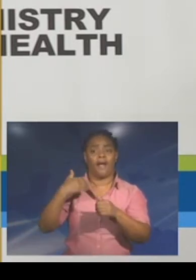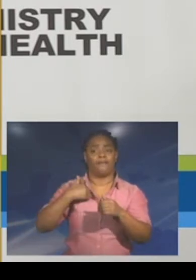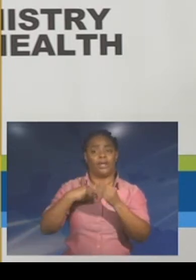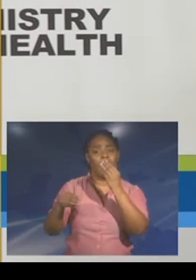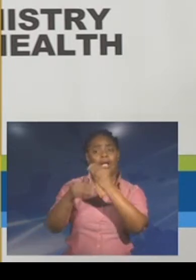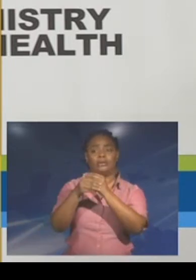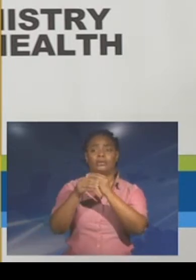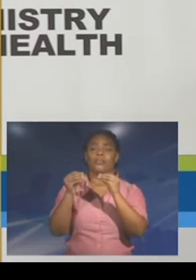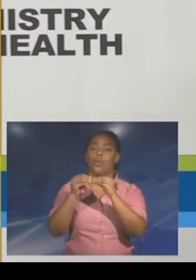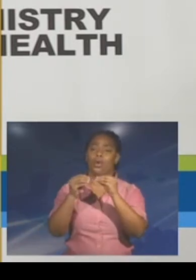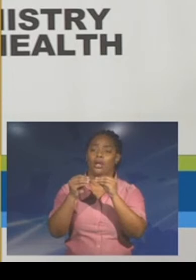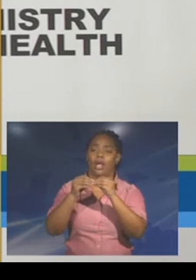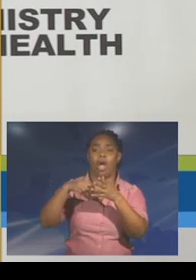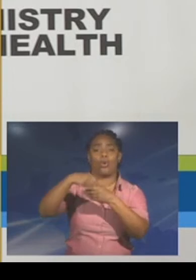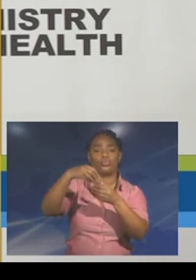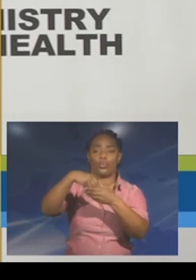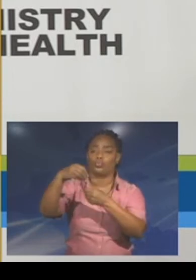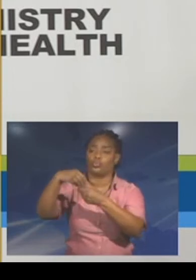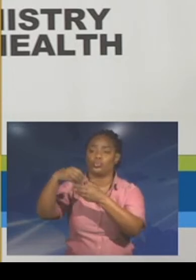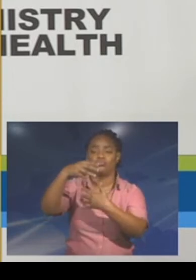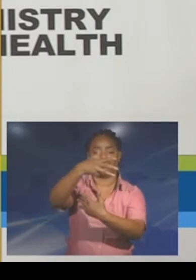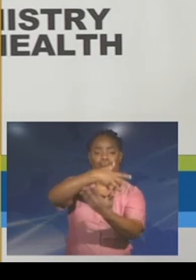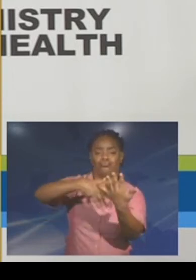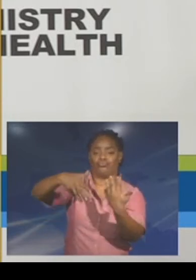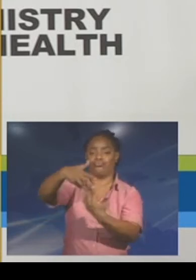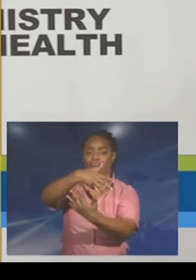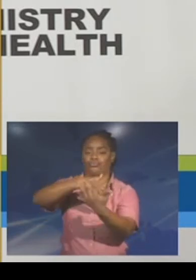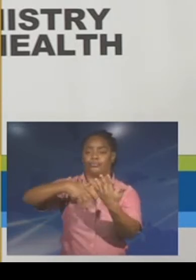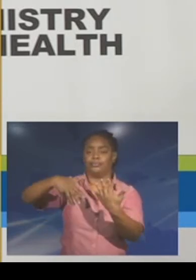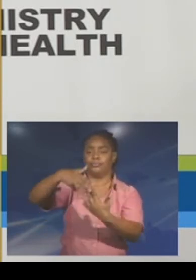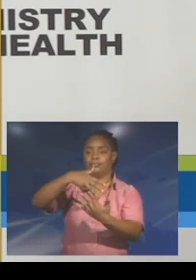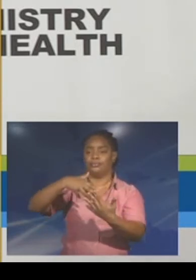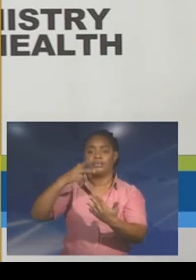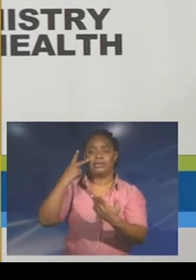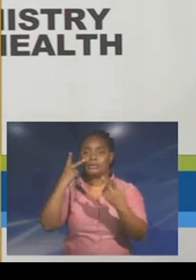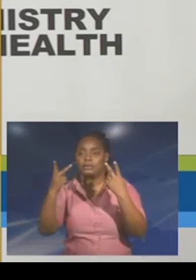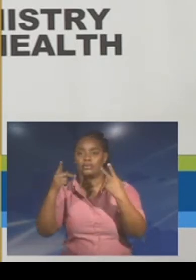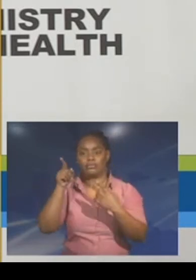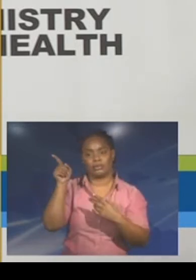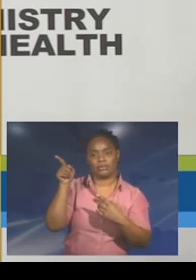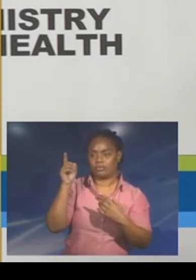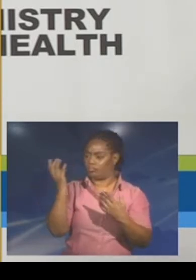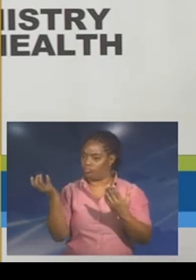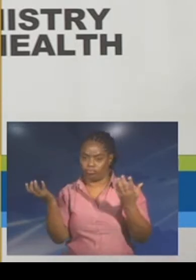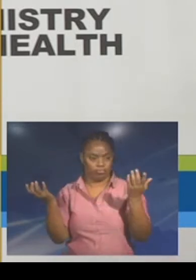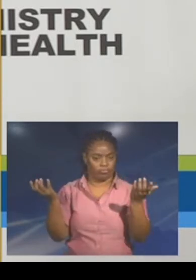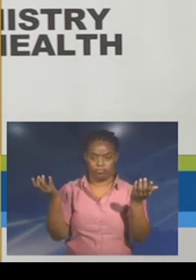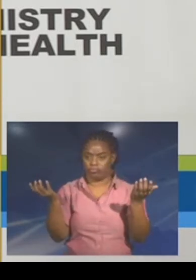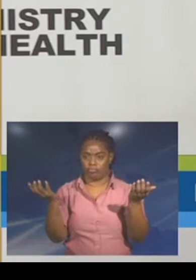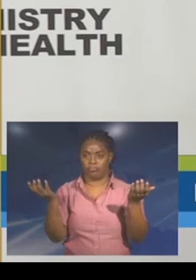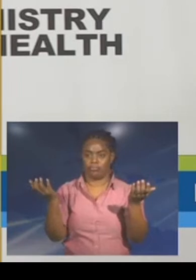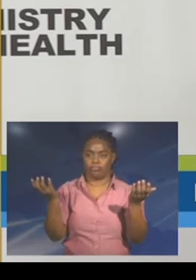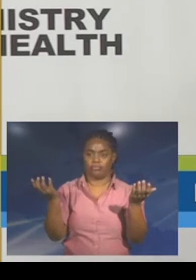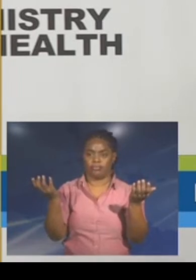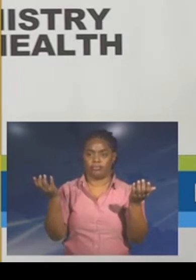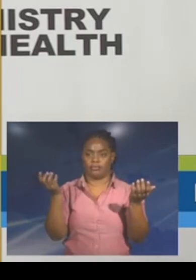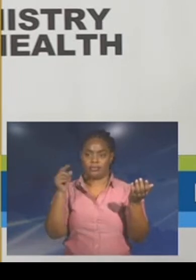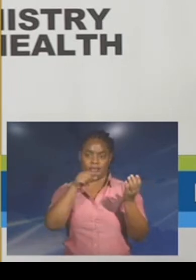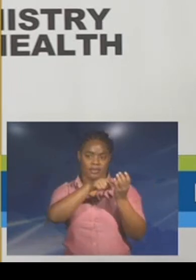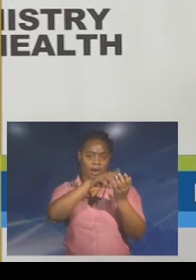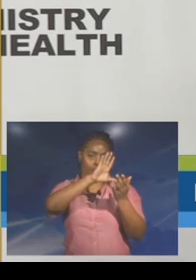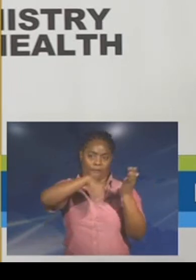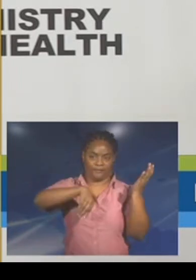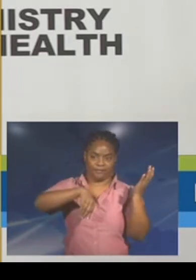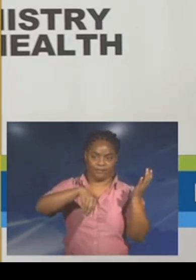place in that time frame, clearly we're looking at that balance between enhanced interaction, relaxation of